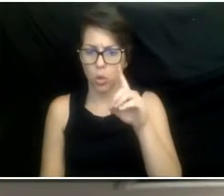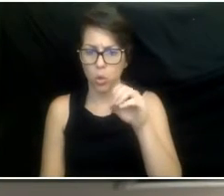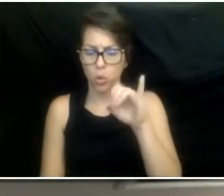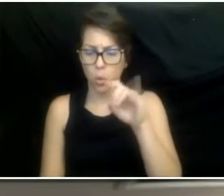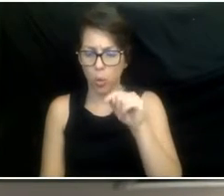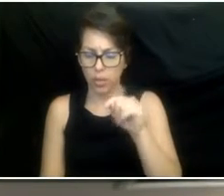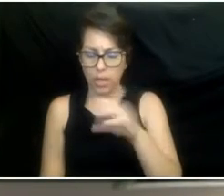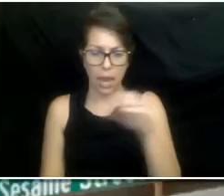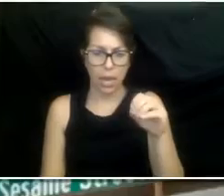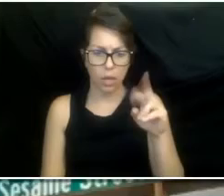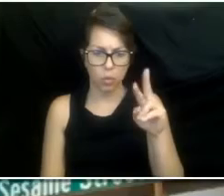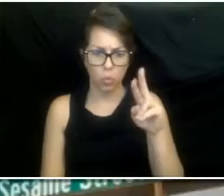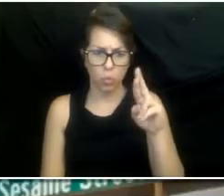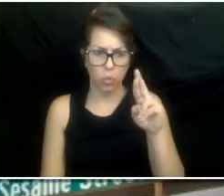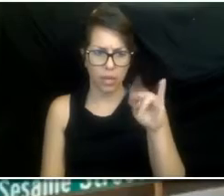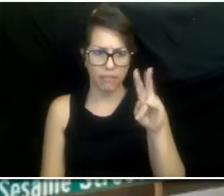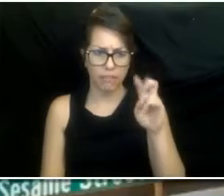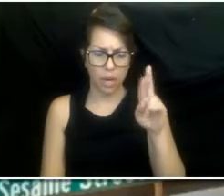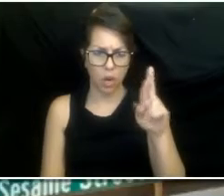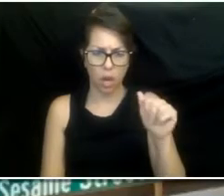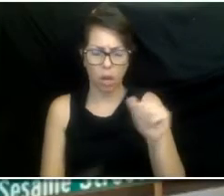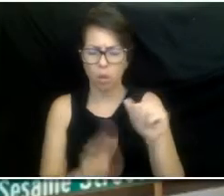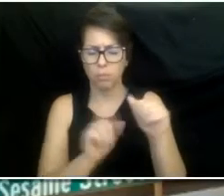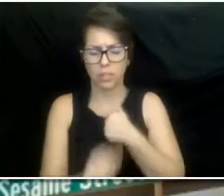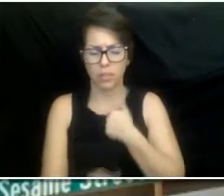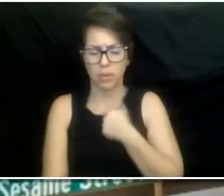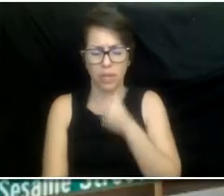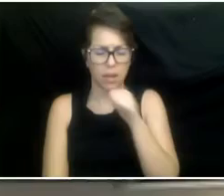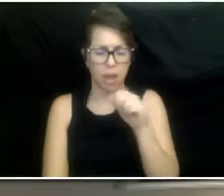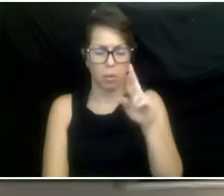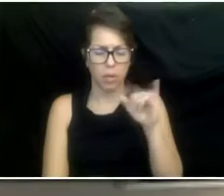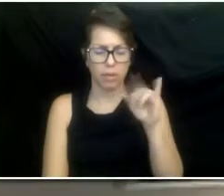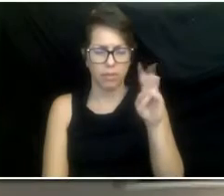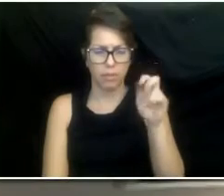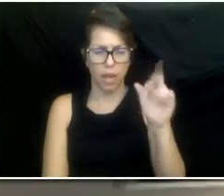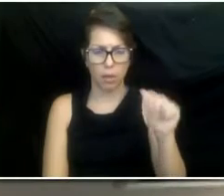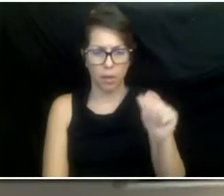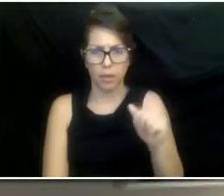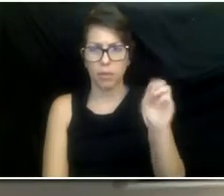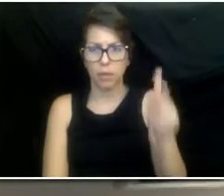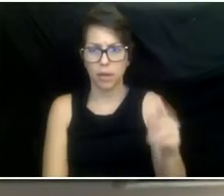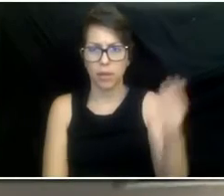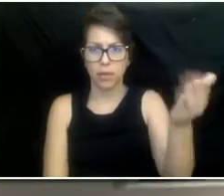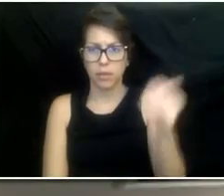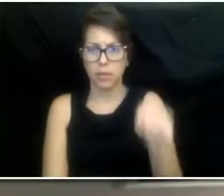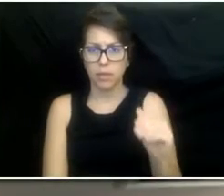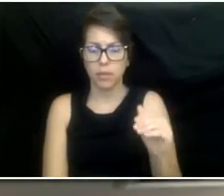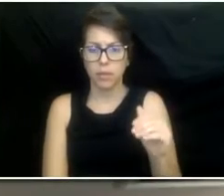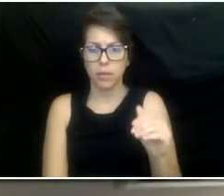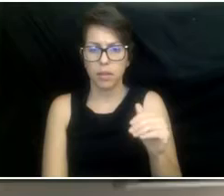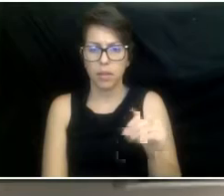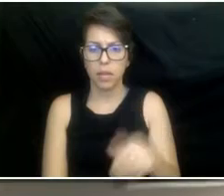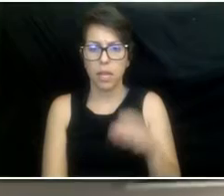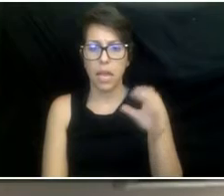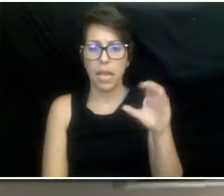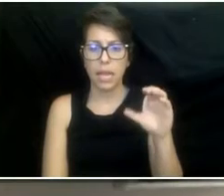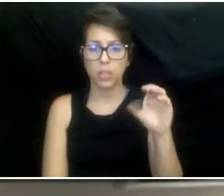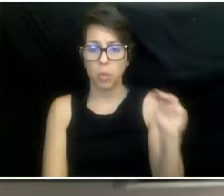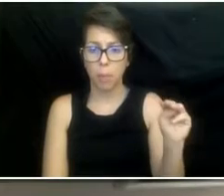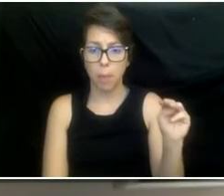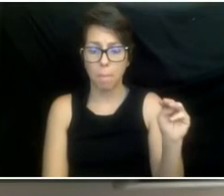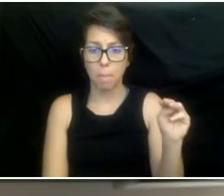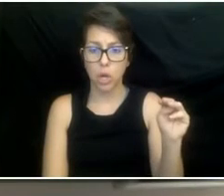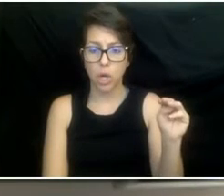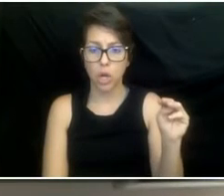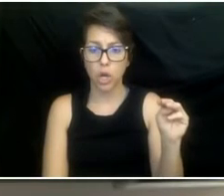sorry you can begin okay thank you to our co-chairs Helen Rosen and Donovan Richards and our speaker